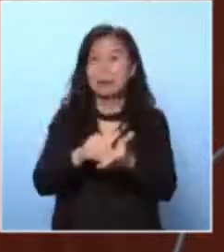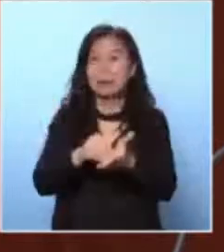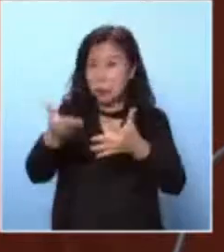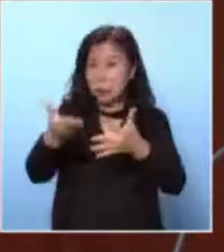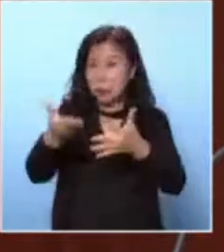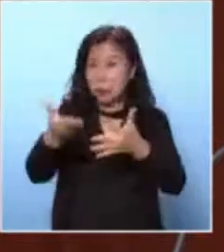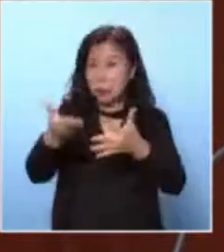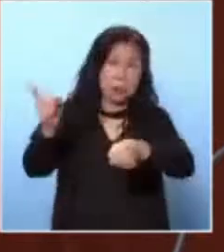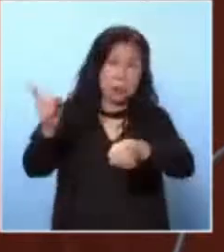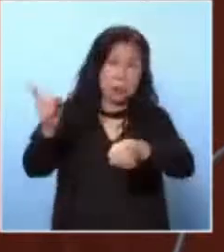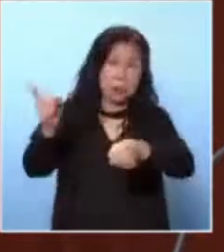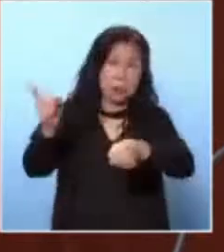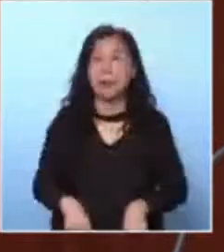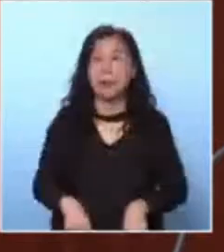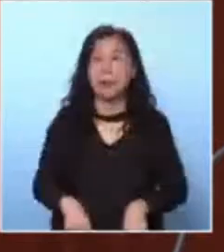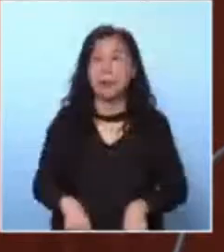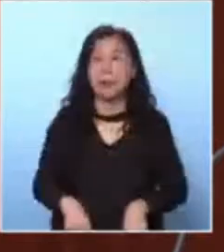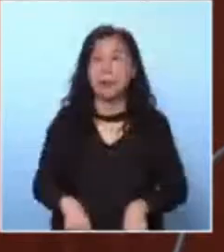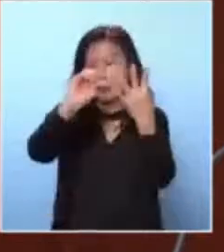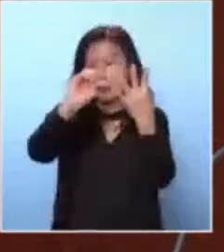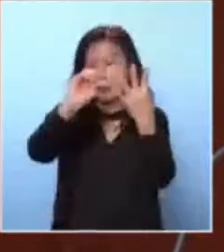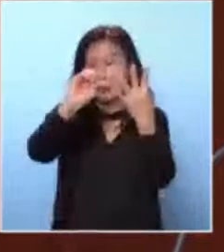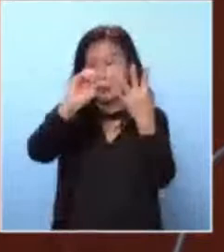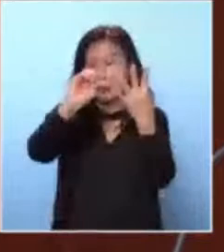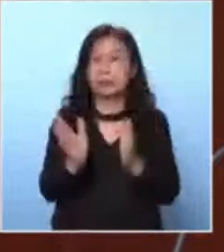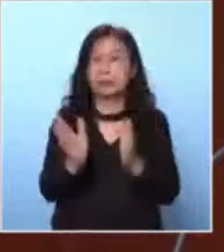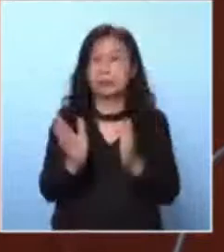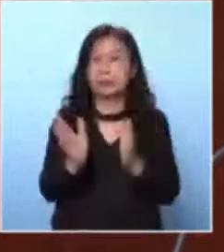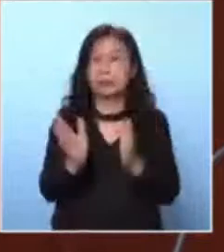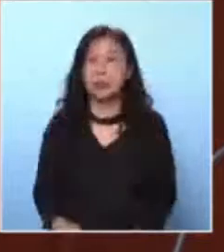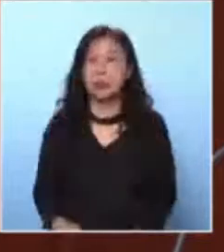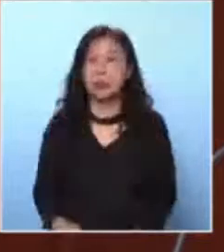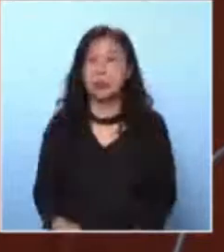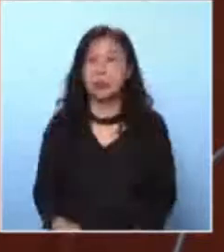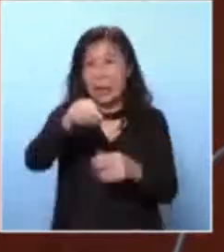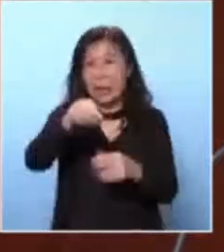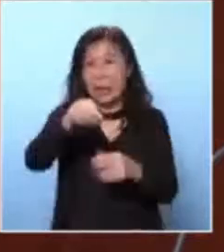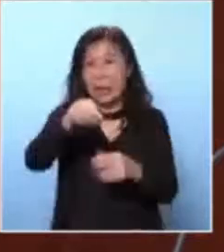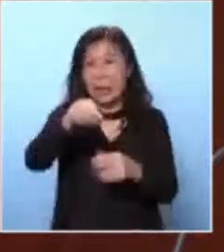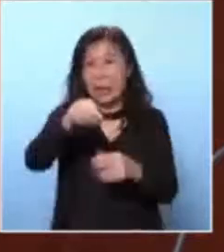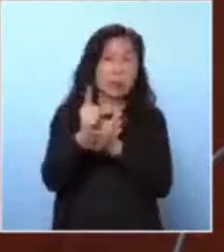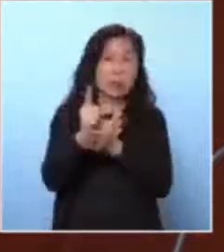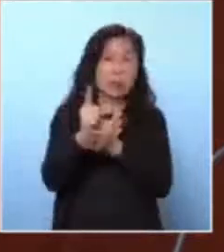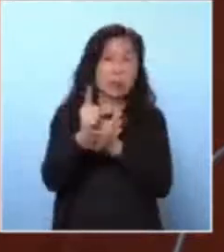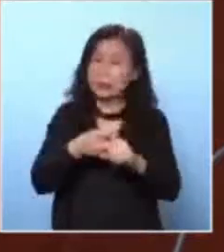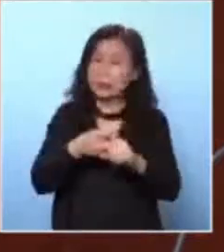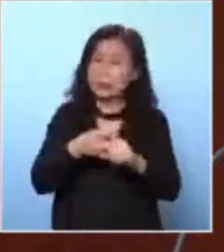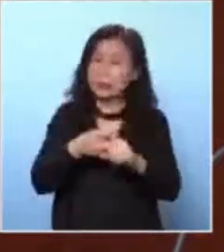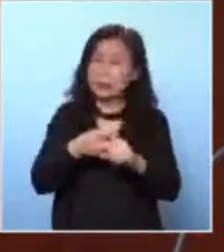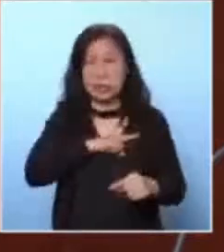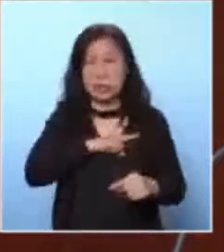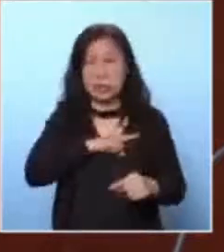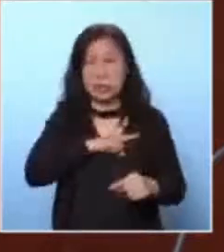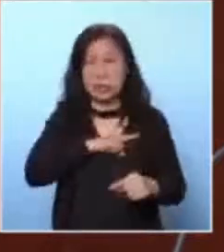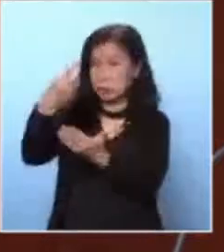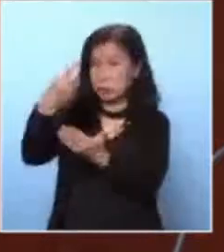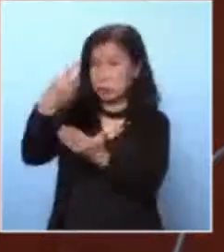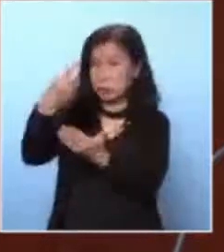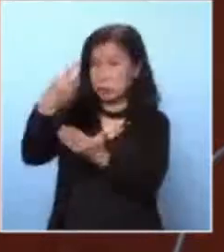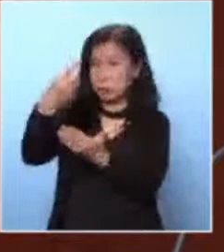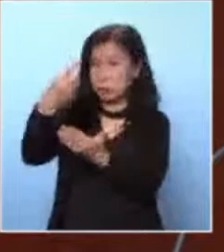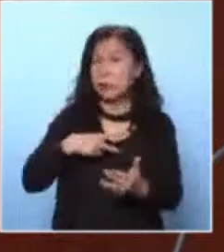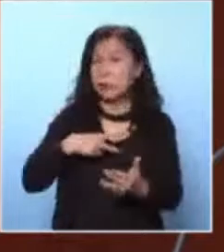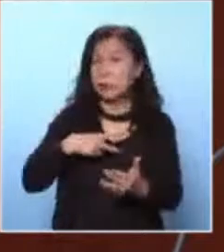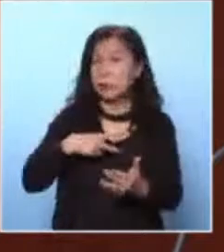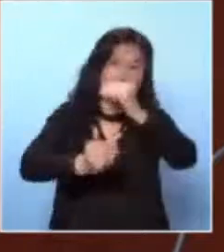to government-funded post-secondary institutions will be doubled to 40%. The institutions may